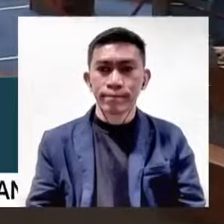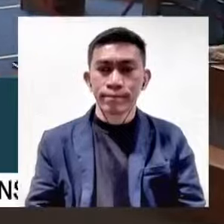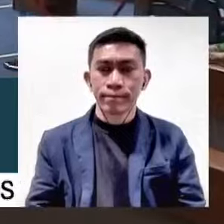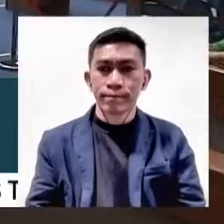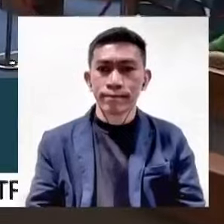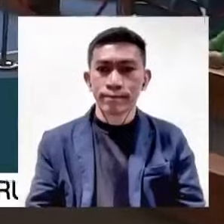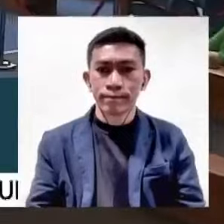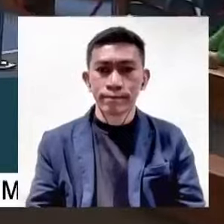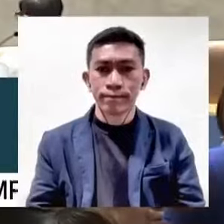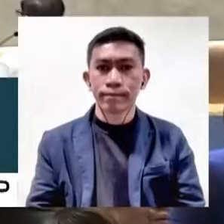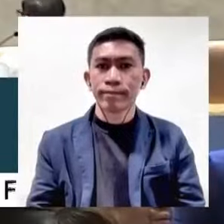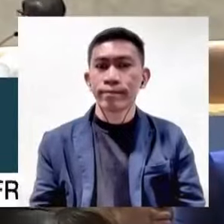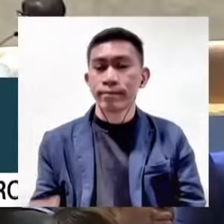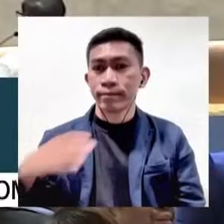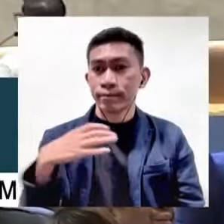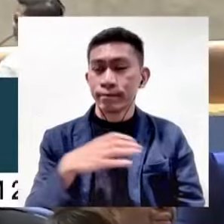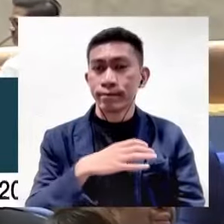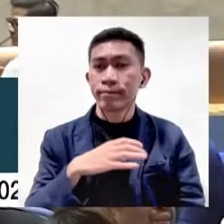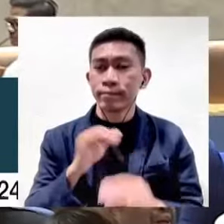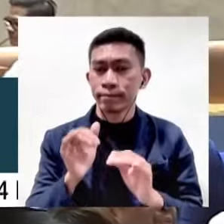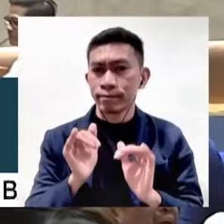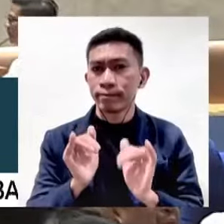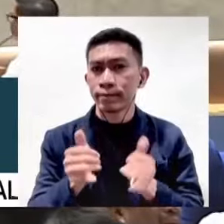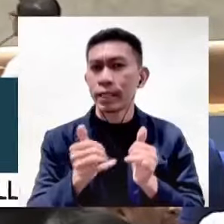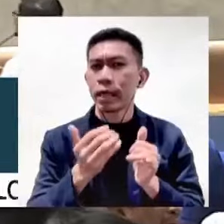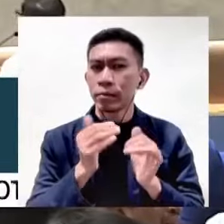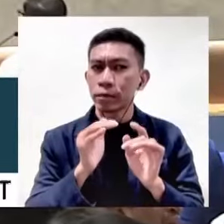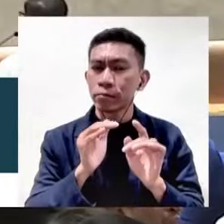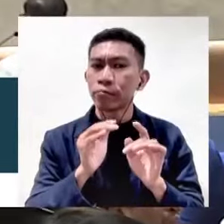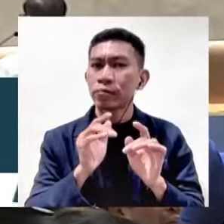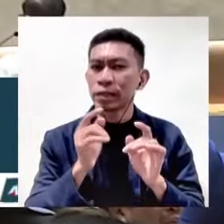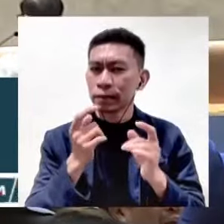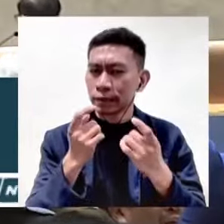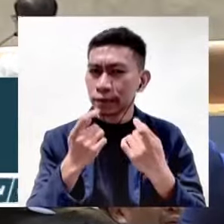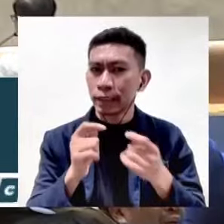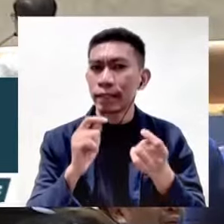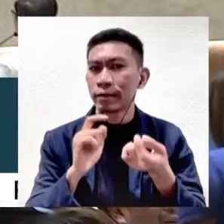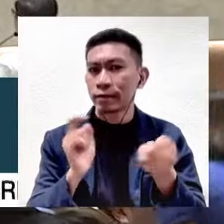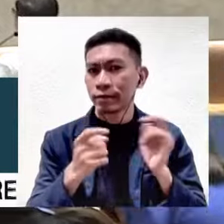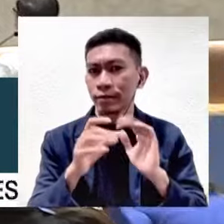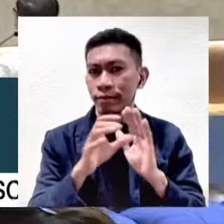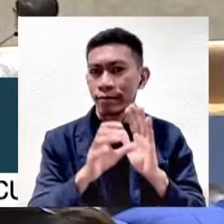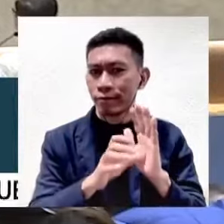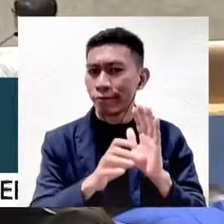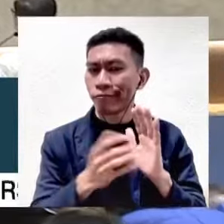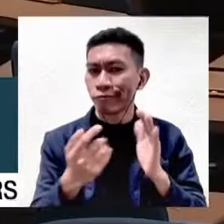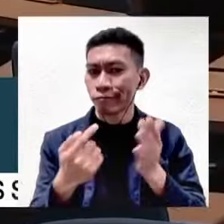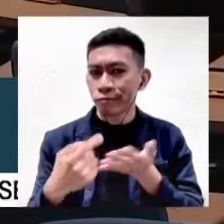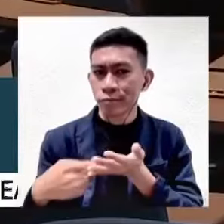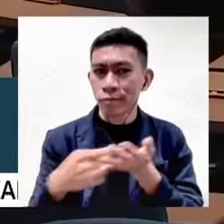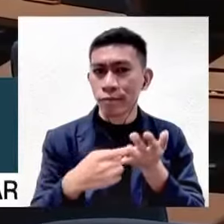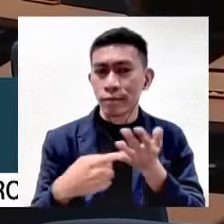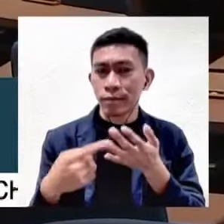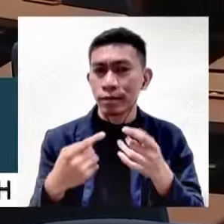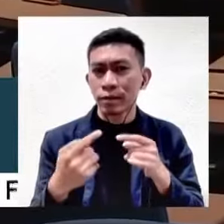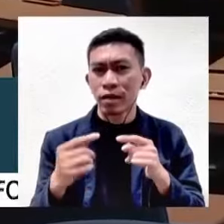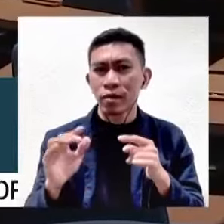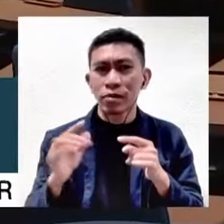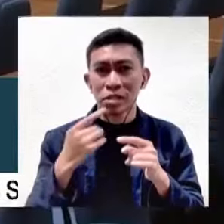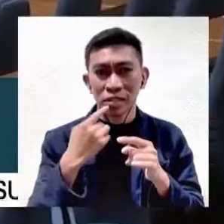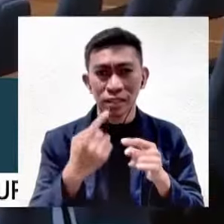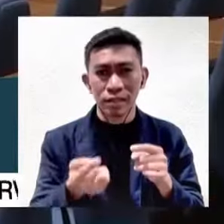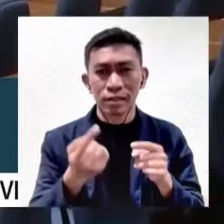The House of Representatives is pushing for charter change next year as lawmakers move to lift what they describe as restrictive